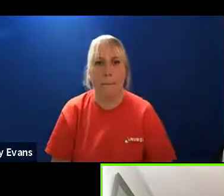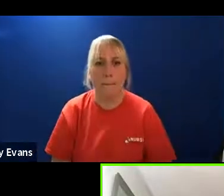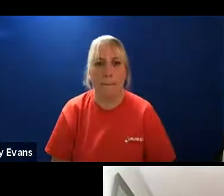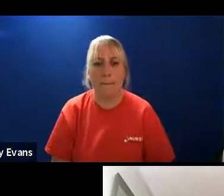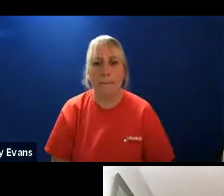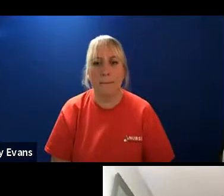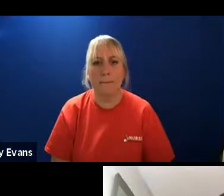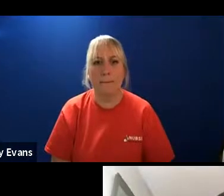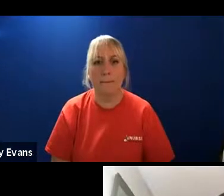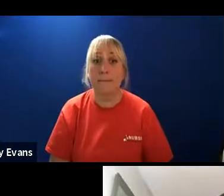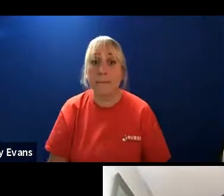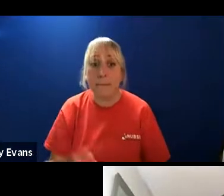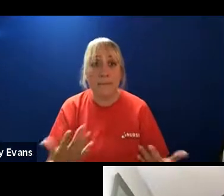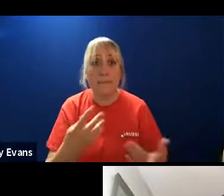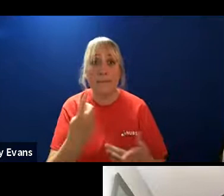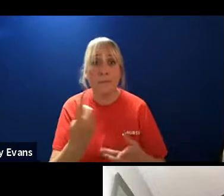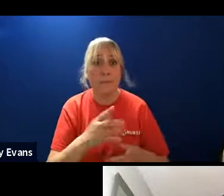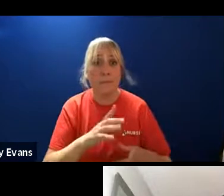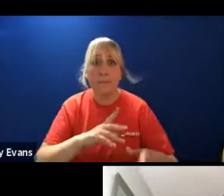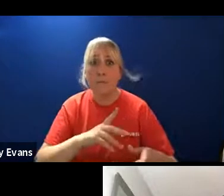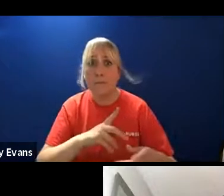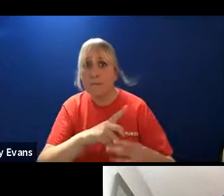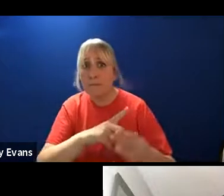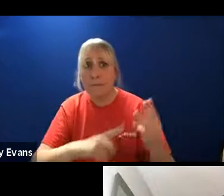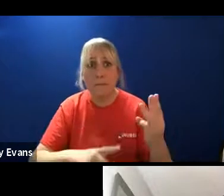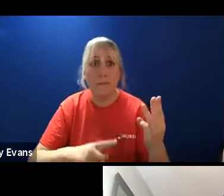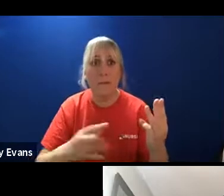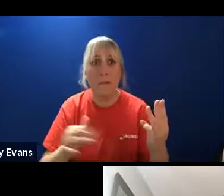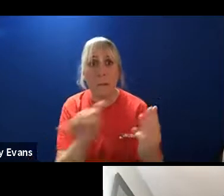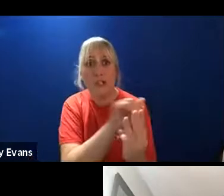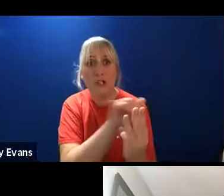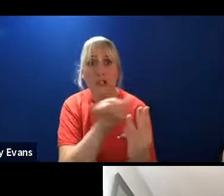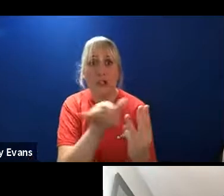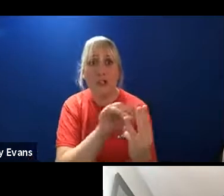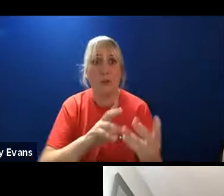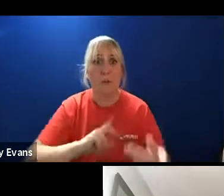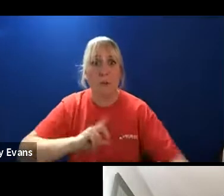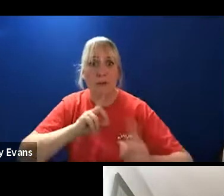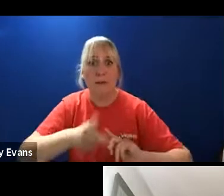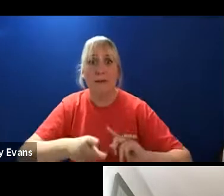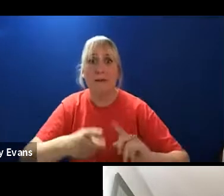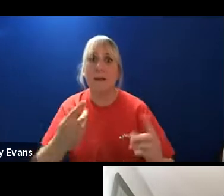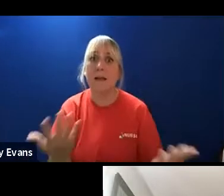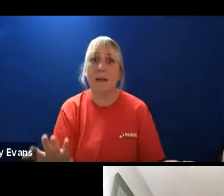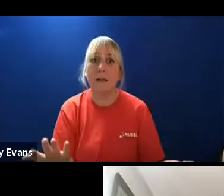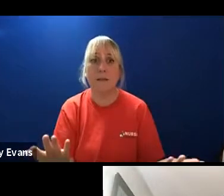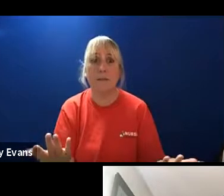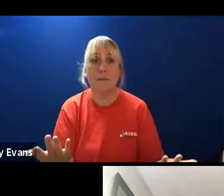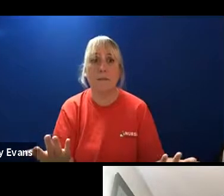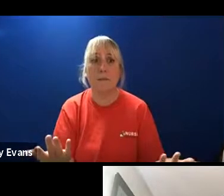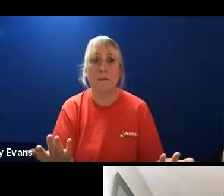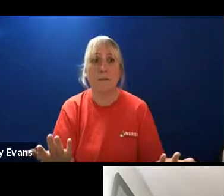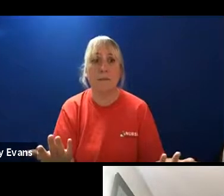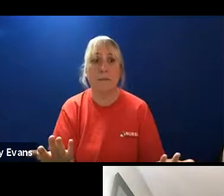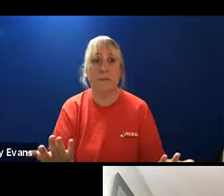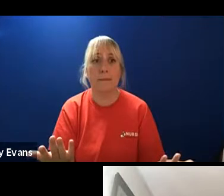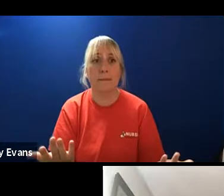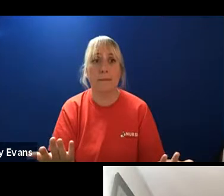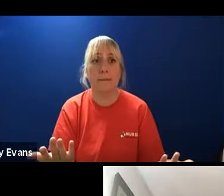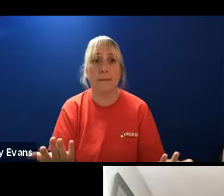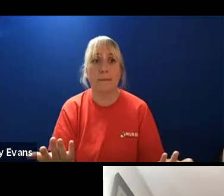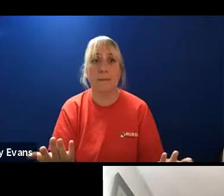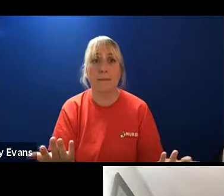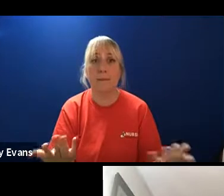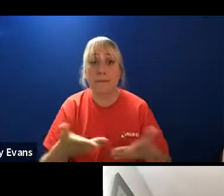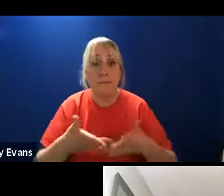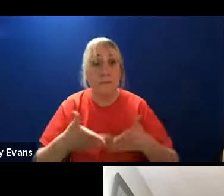So who would like to come in on that? I'm going to throw these questions out and let the three of you decide in what order you'd like to come in. So does anyone